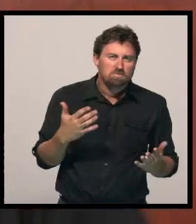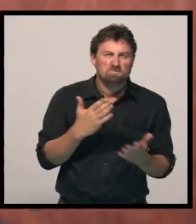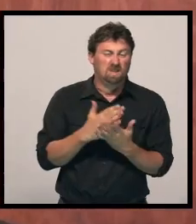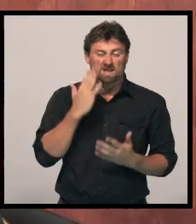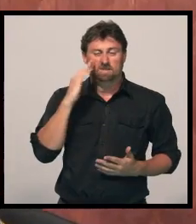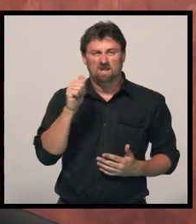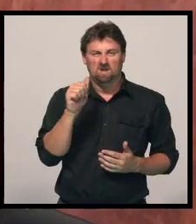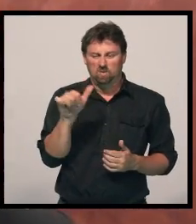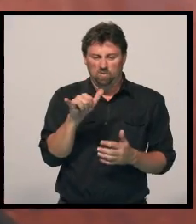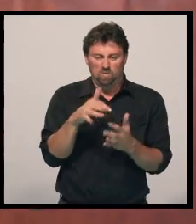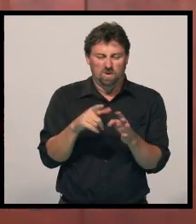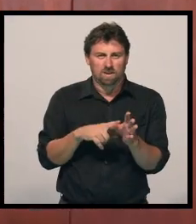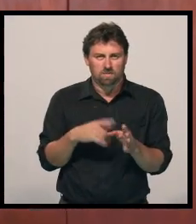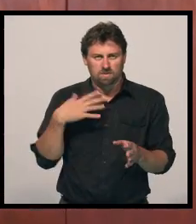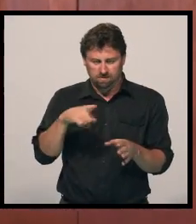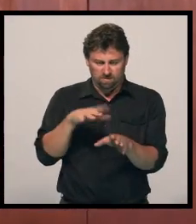grain is all over the place.